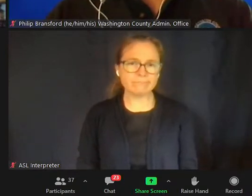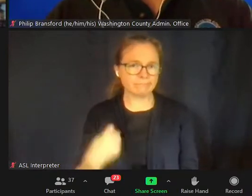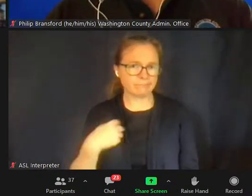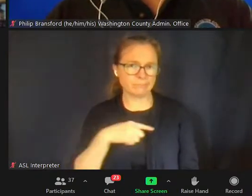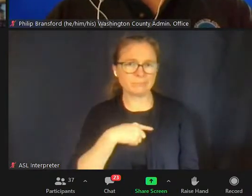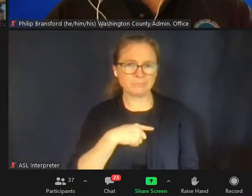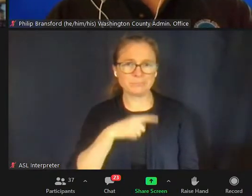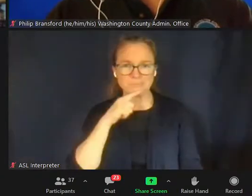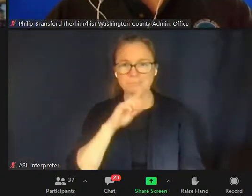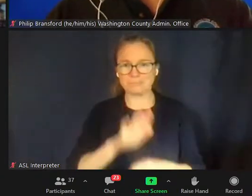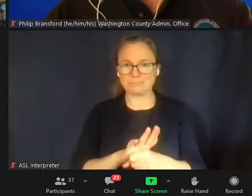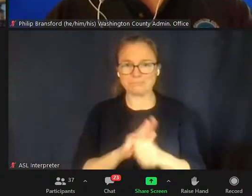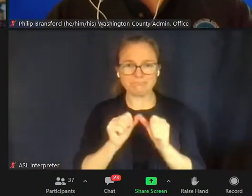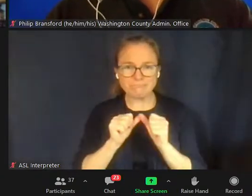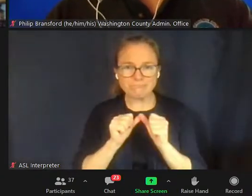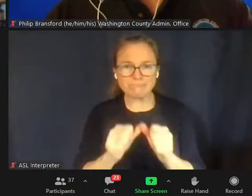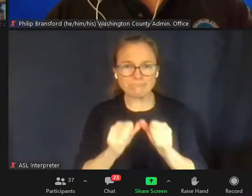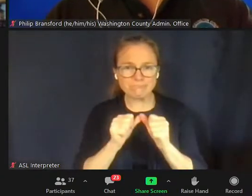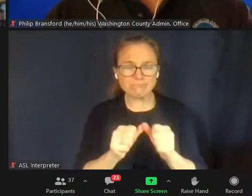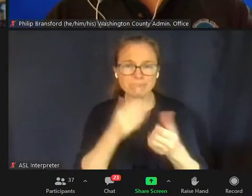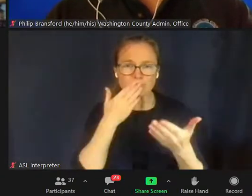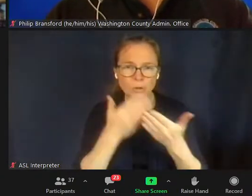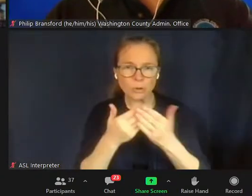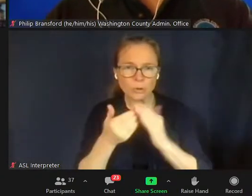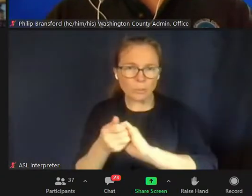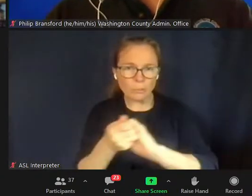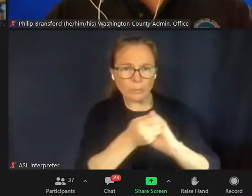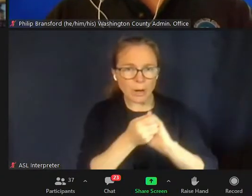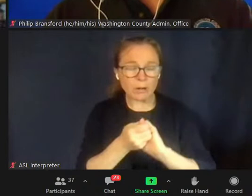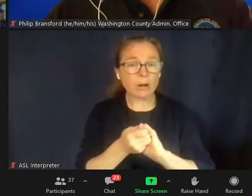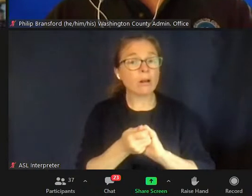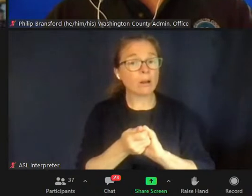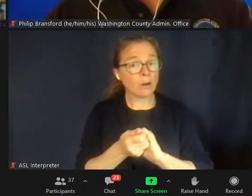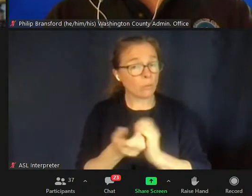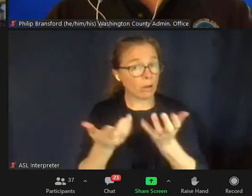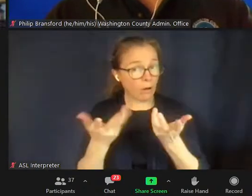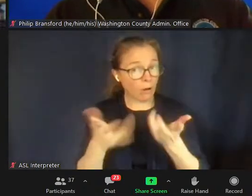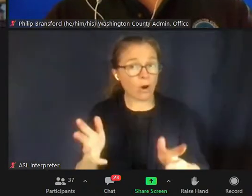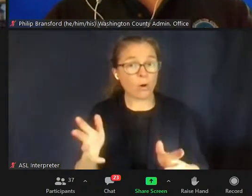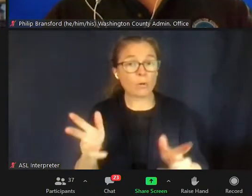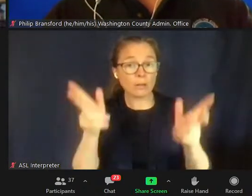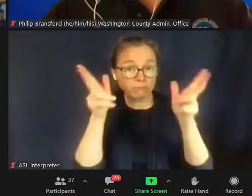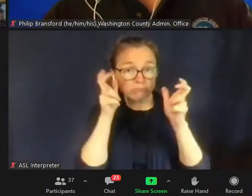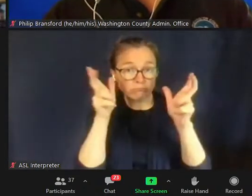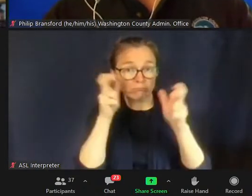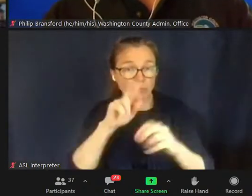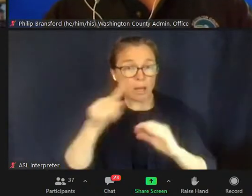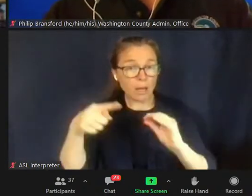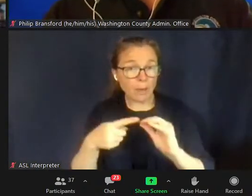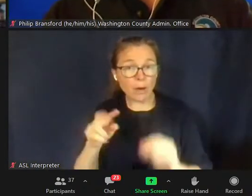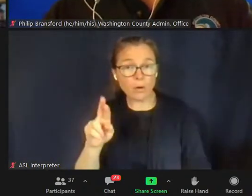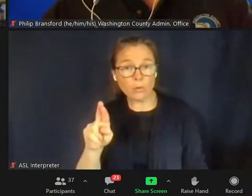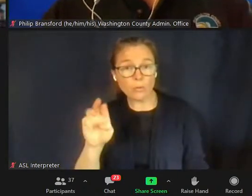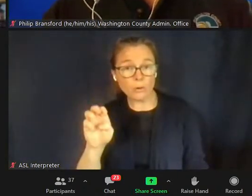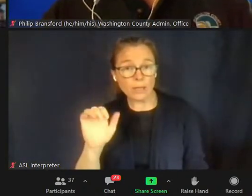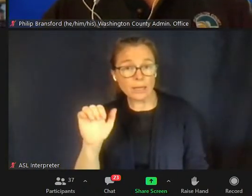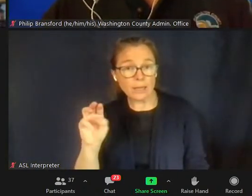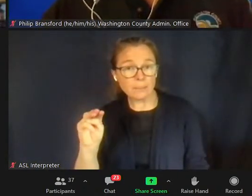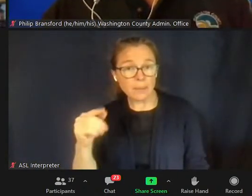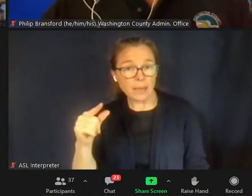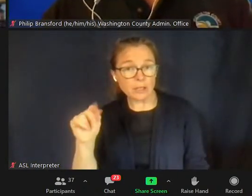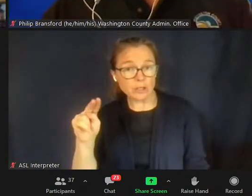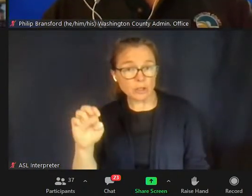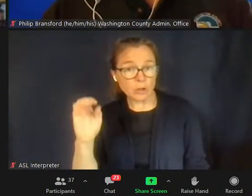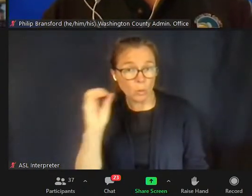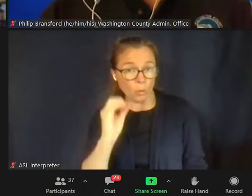We have had presentations on Reimagine Oregon, and we will continue to be engaged.